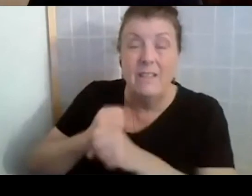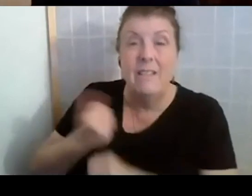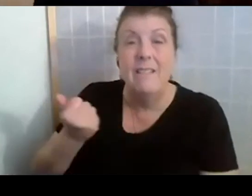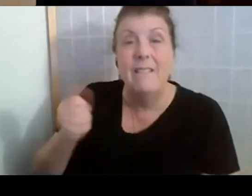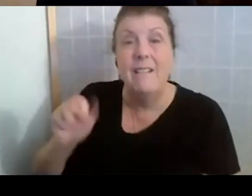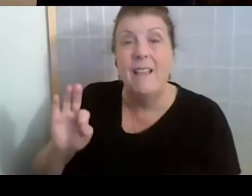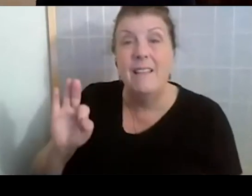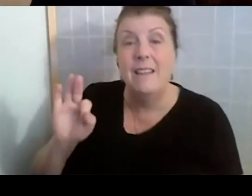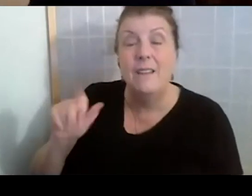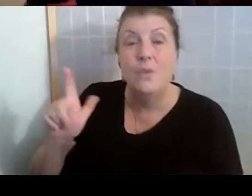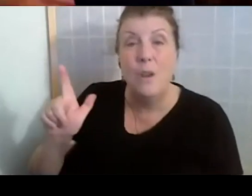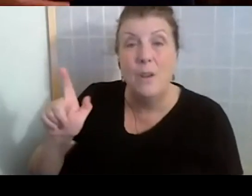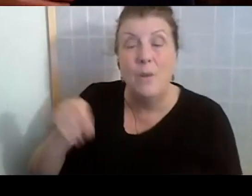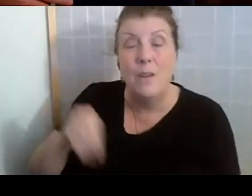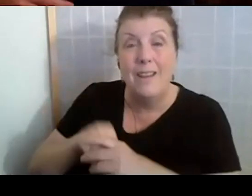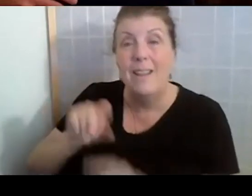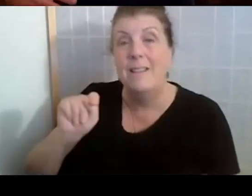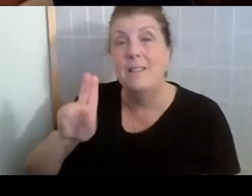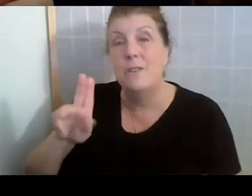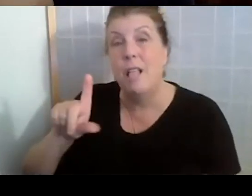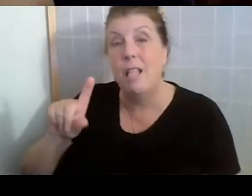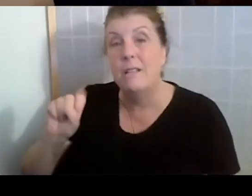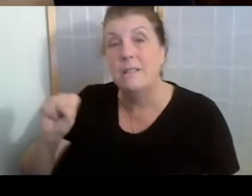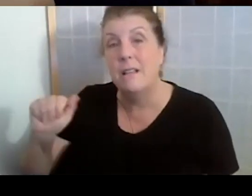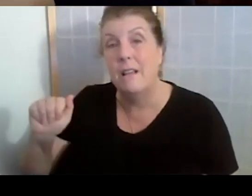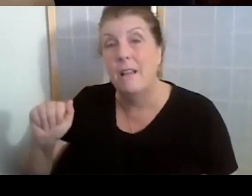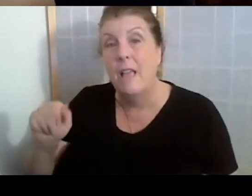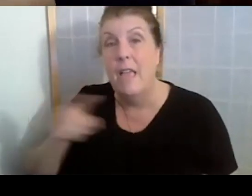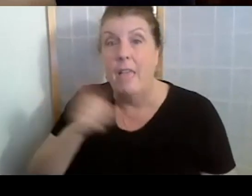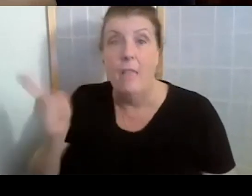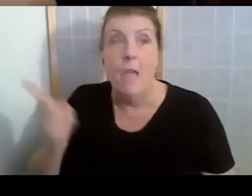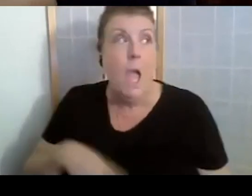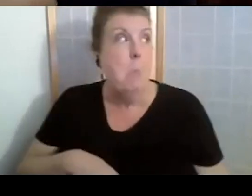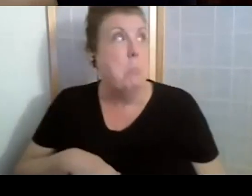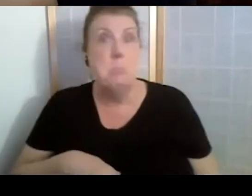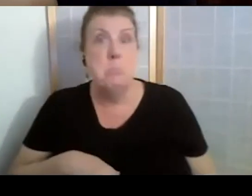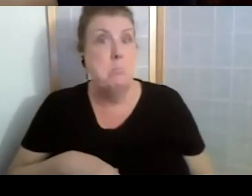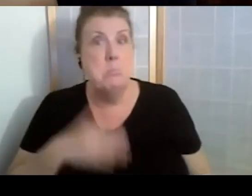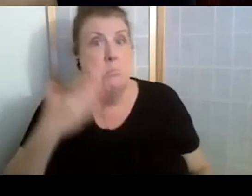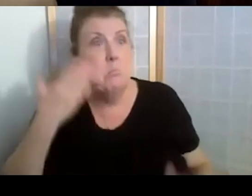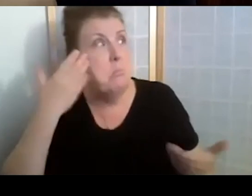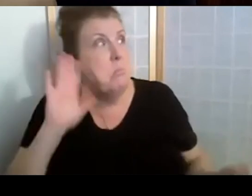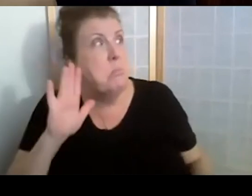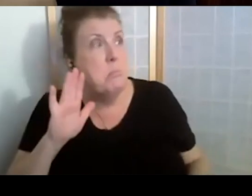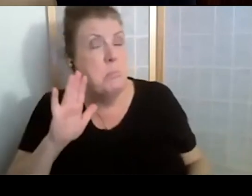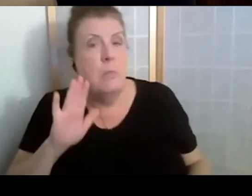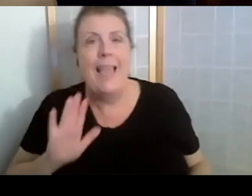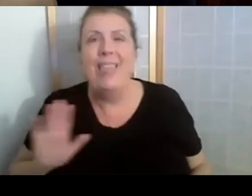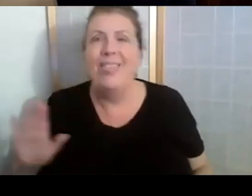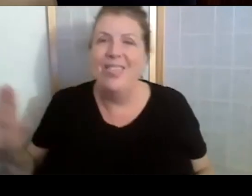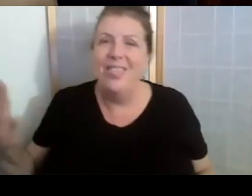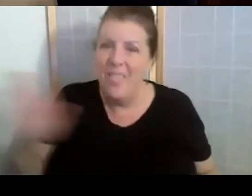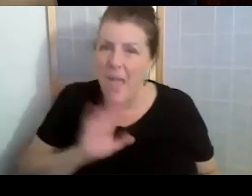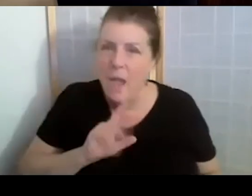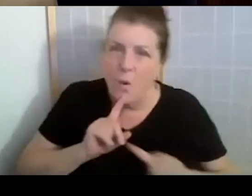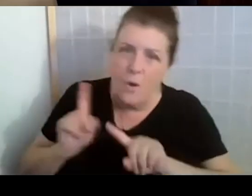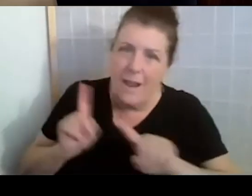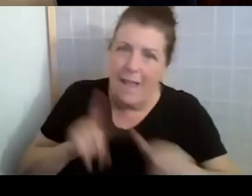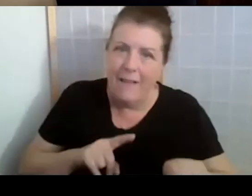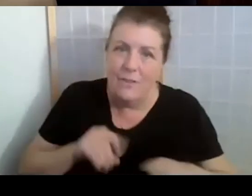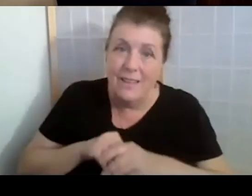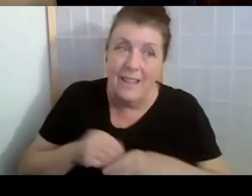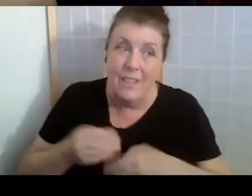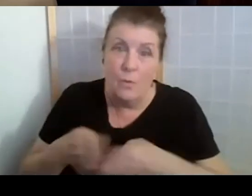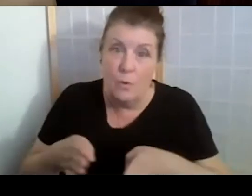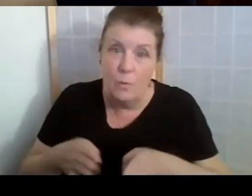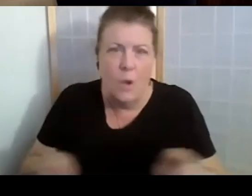no, and to their, you know, their reaction in that room is basically the same thing that